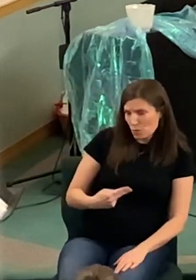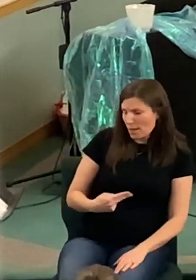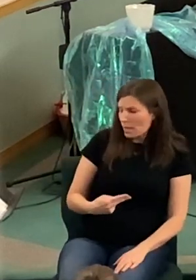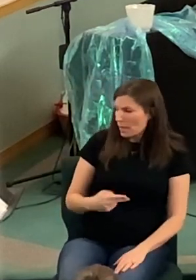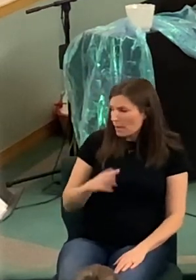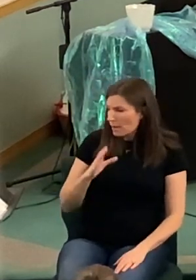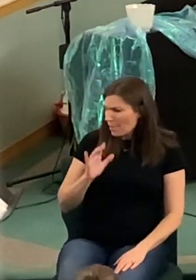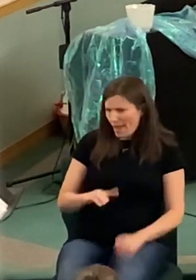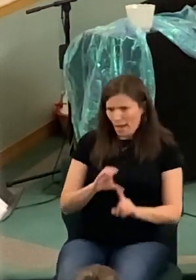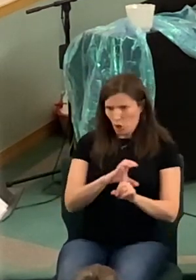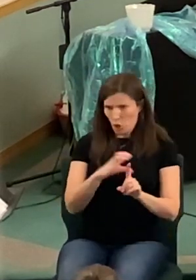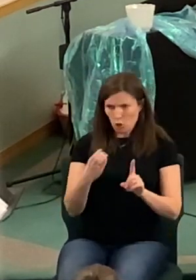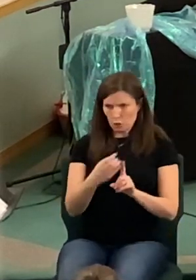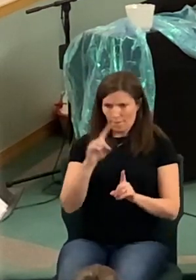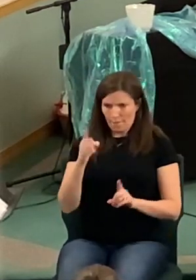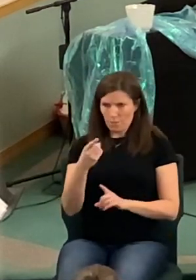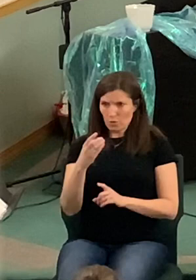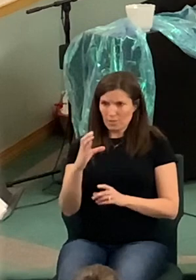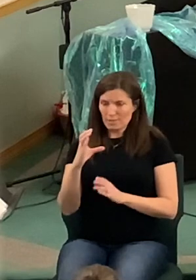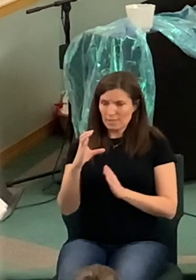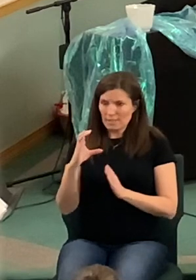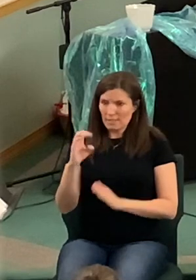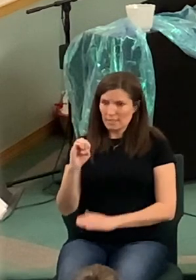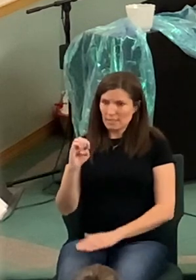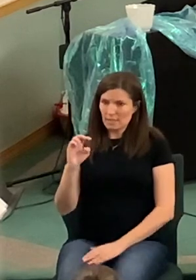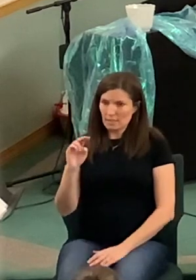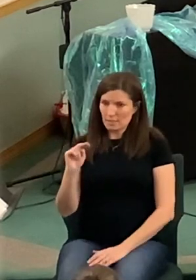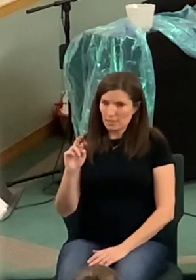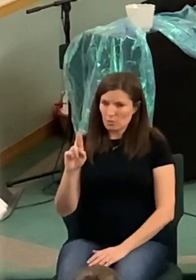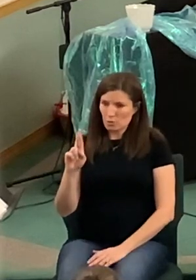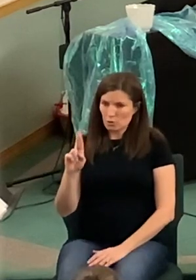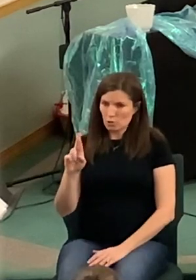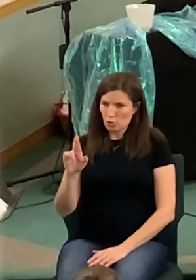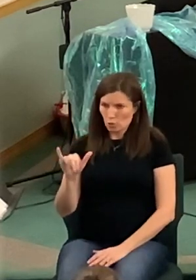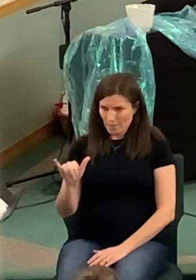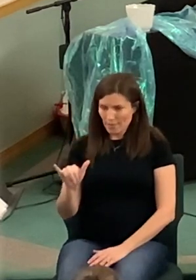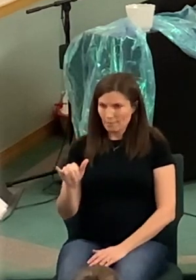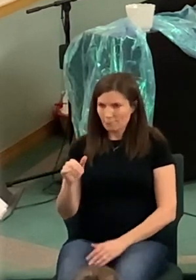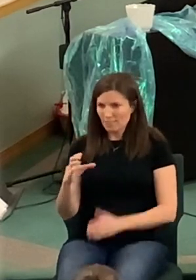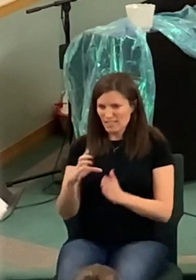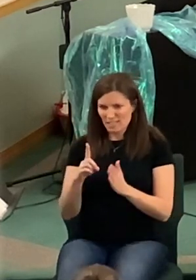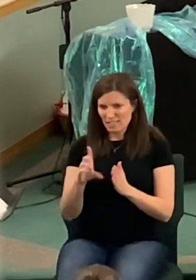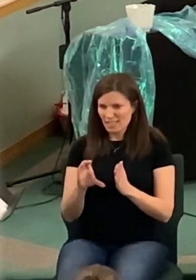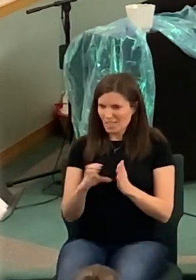the culture of the first century in which Paul is writing for us here.